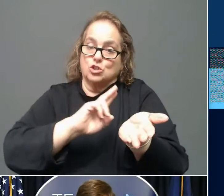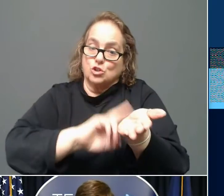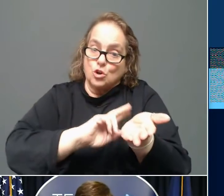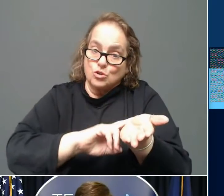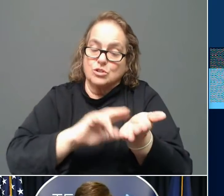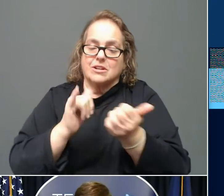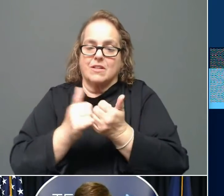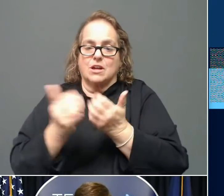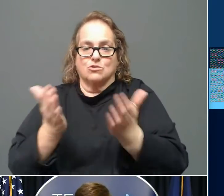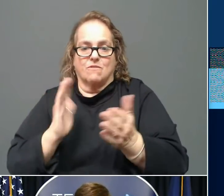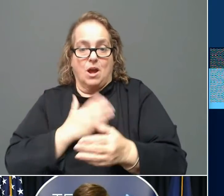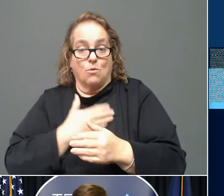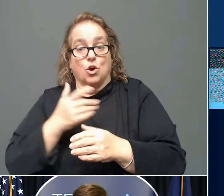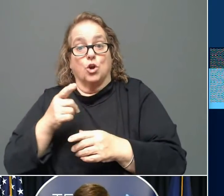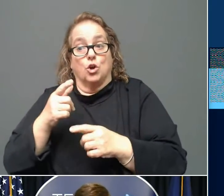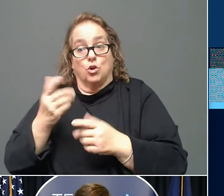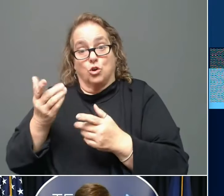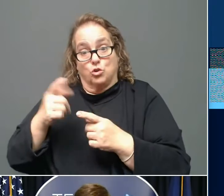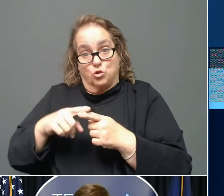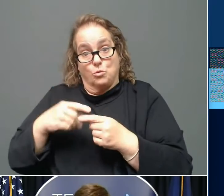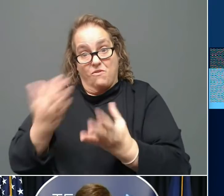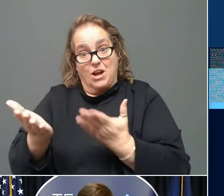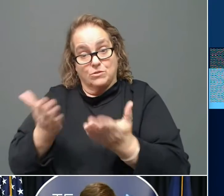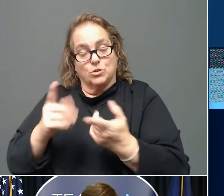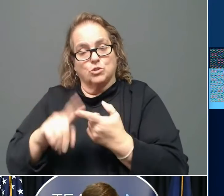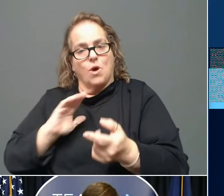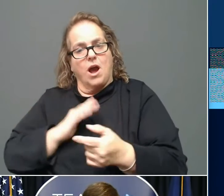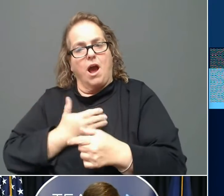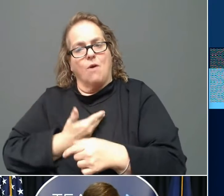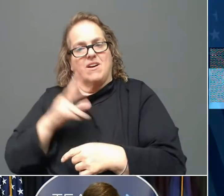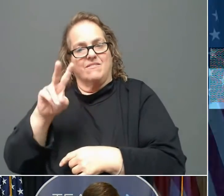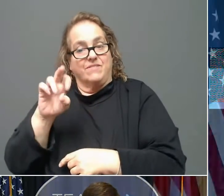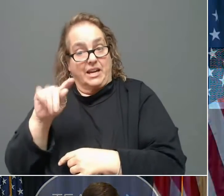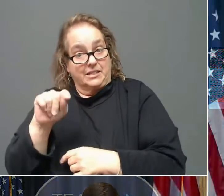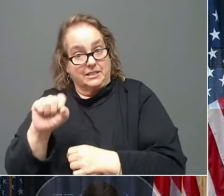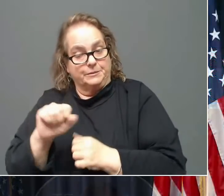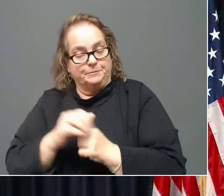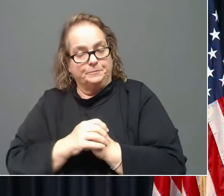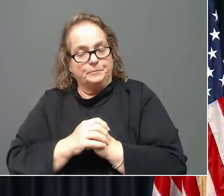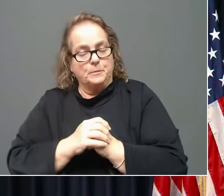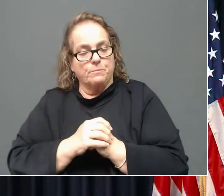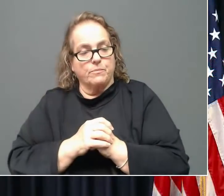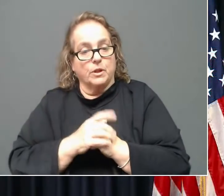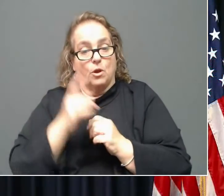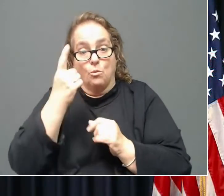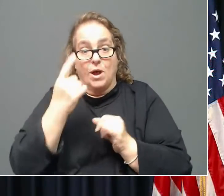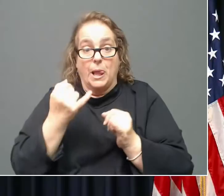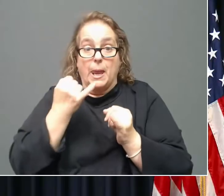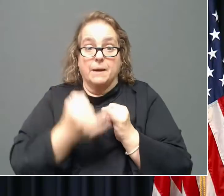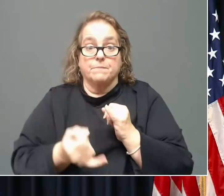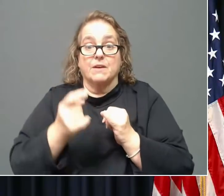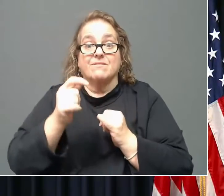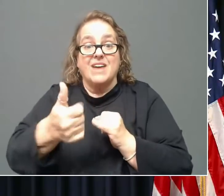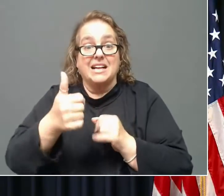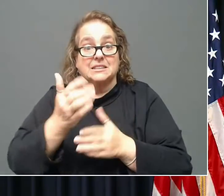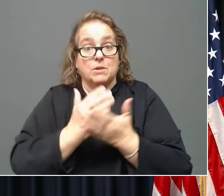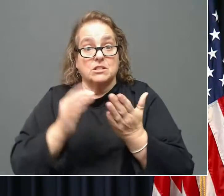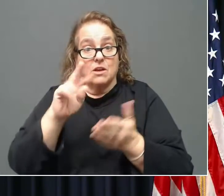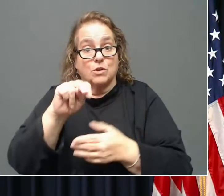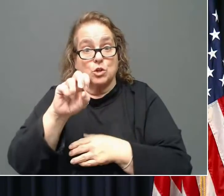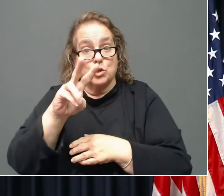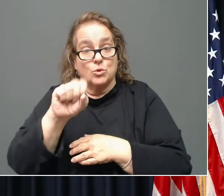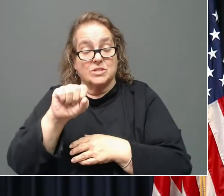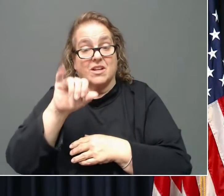our country. All right, one last quick piece of news is the Eviction